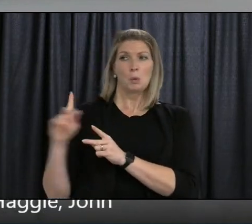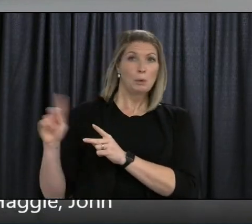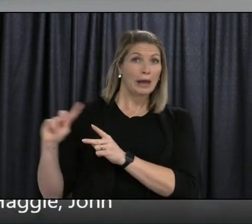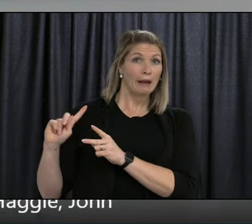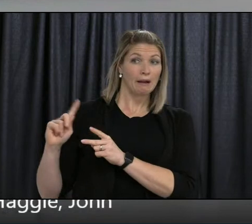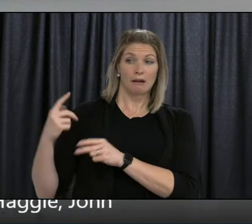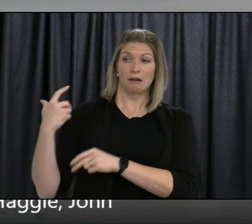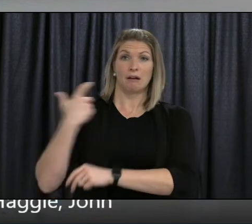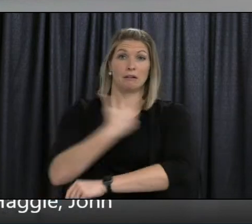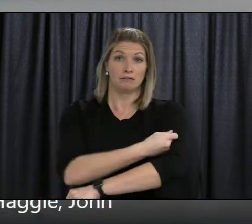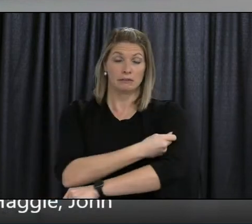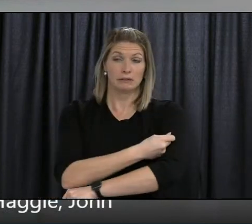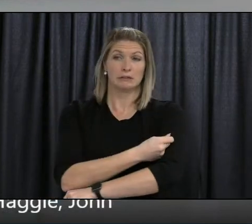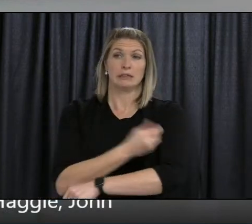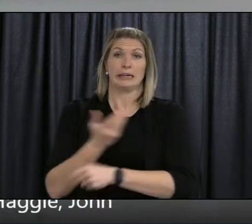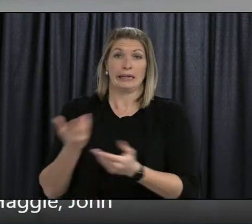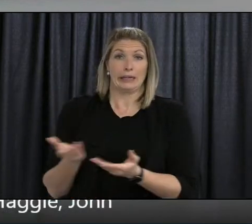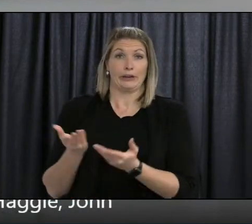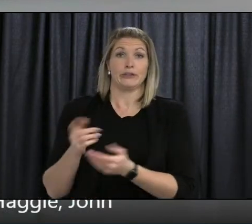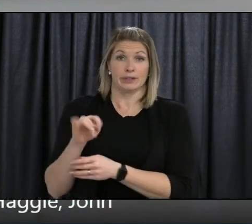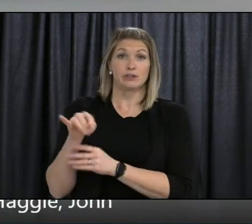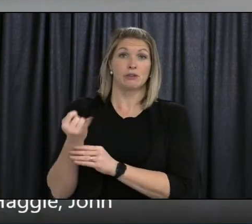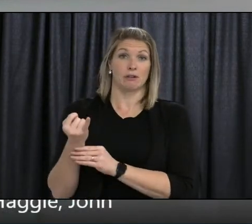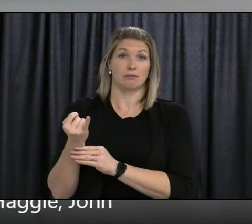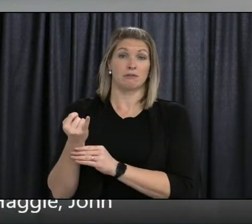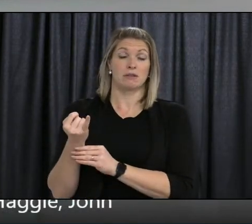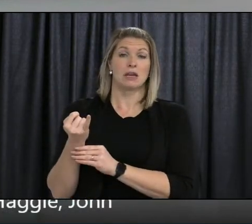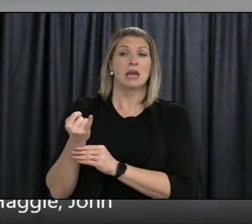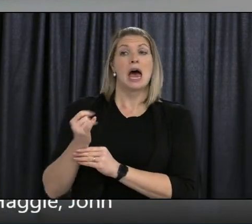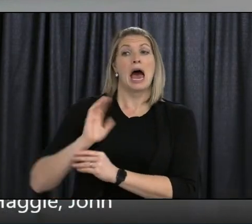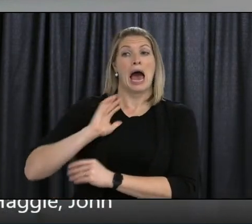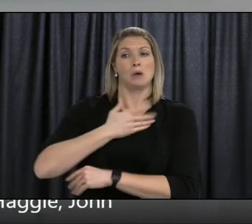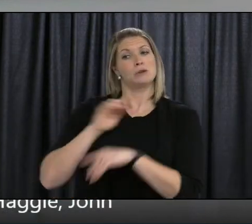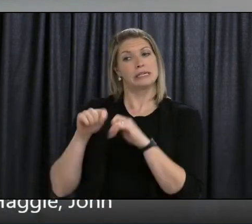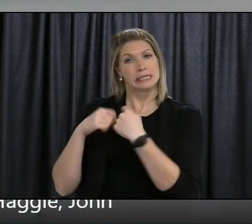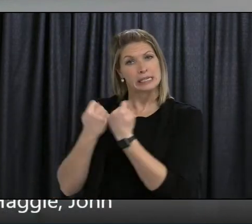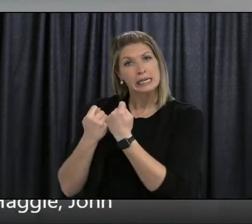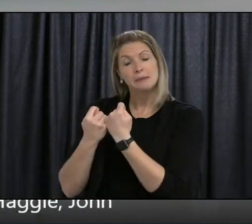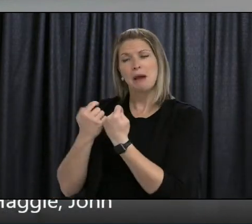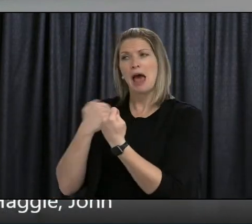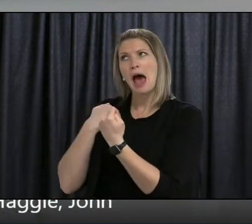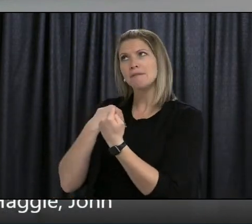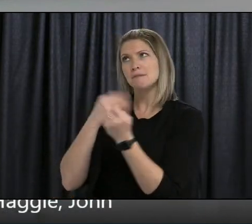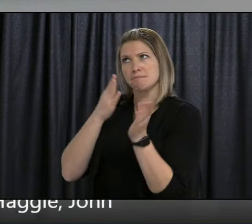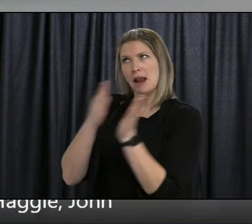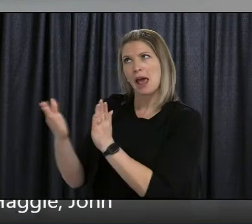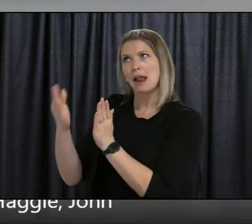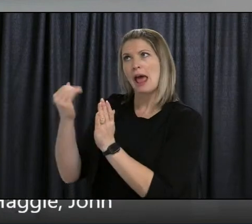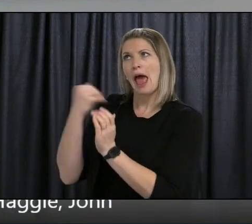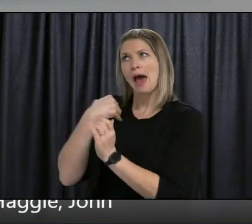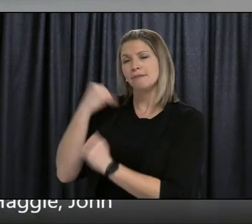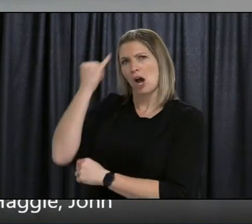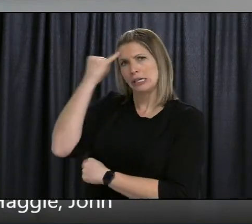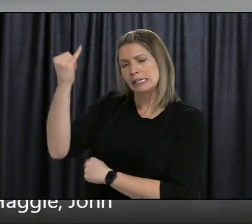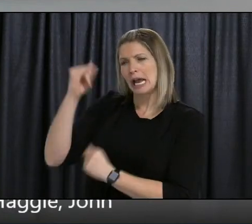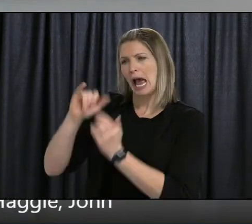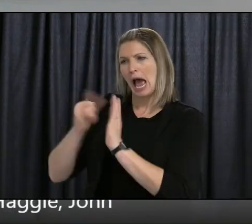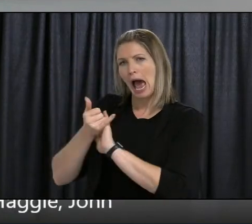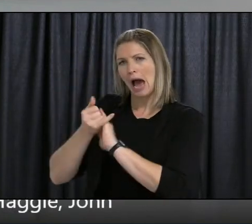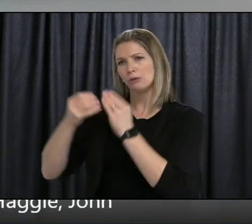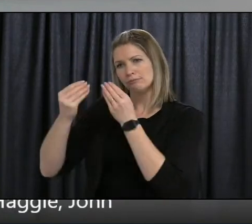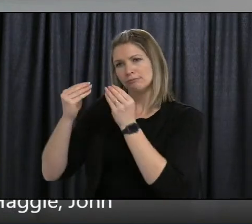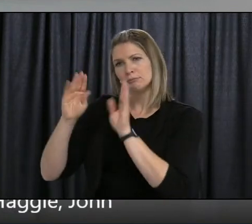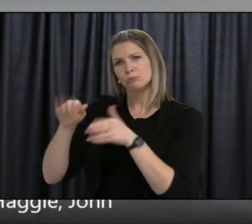Our vaccination team have in mind a way of delivering that vaccine to rural